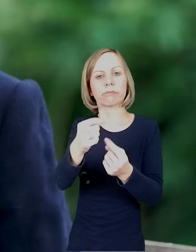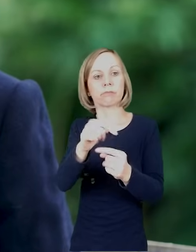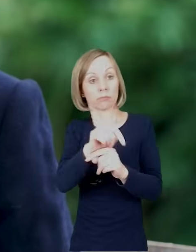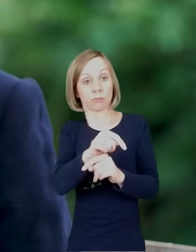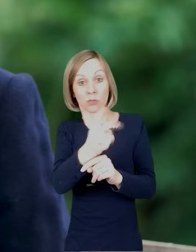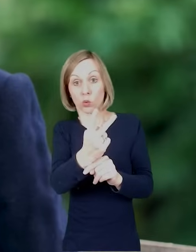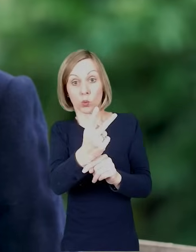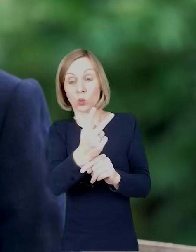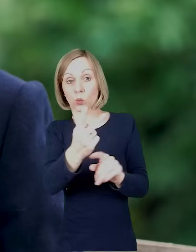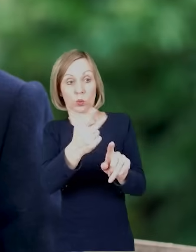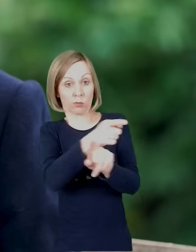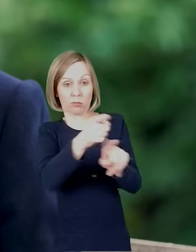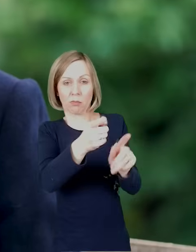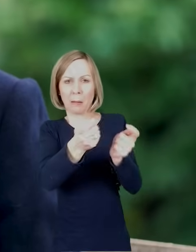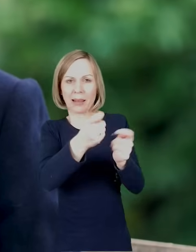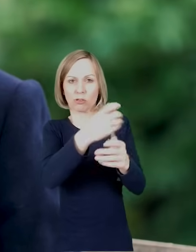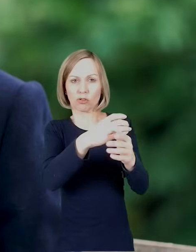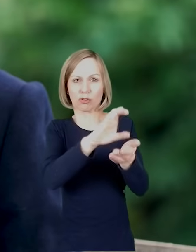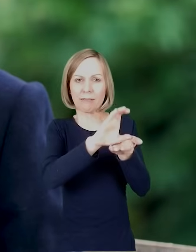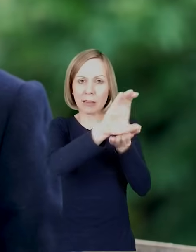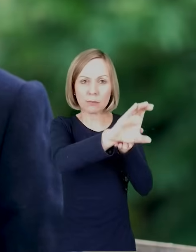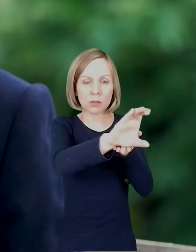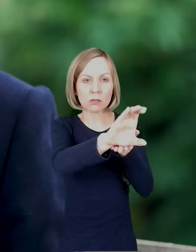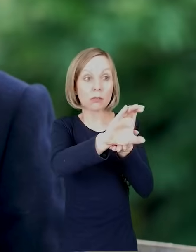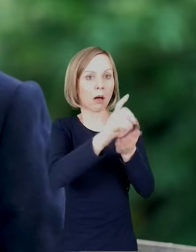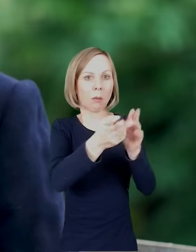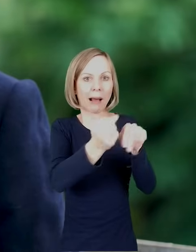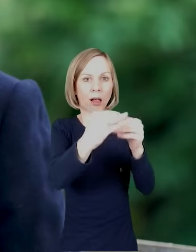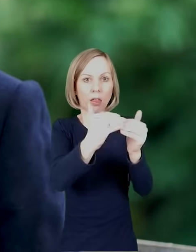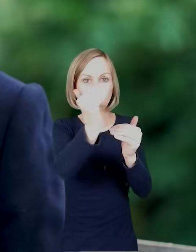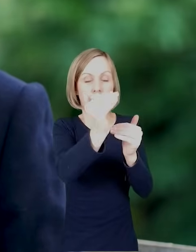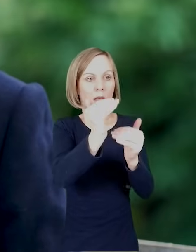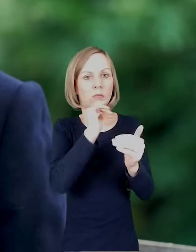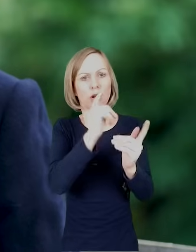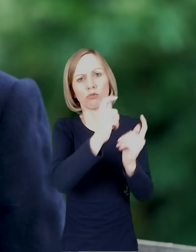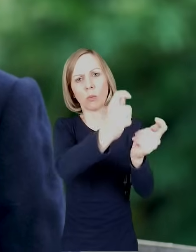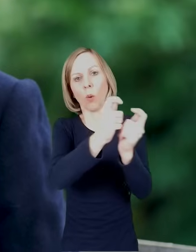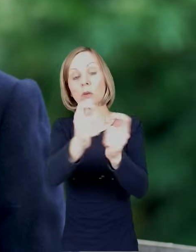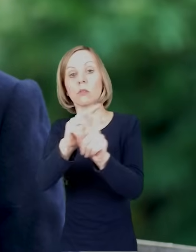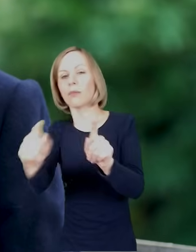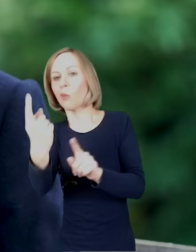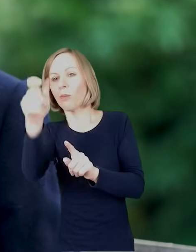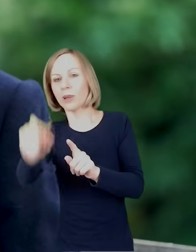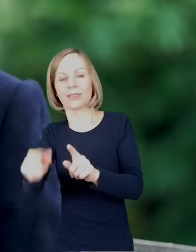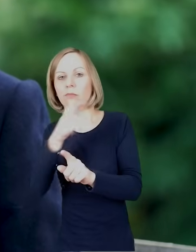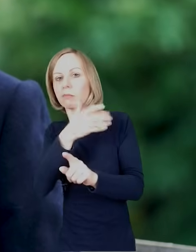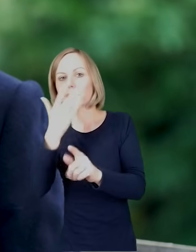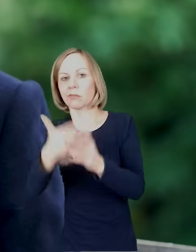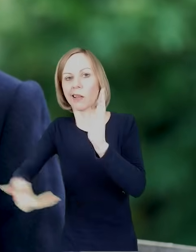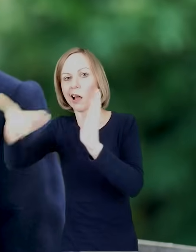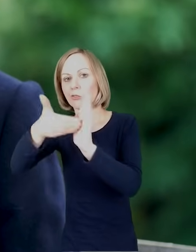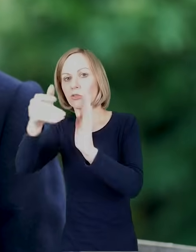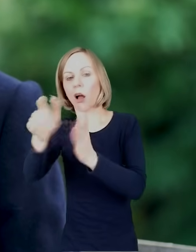performance. The two who've made a return on the investments they manage are rewarded. The one who failed to make a return risks losing